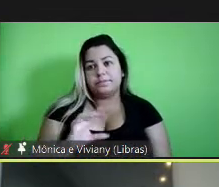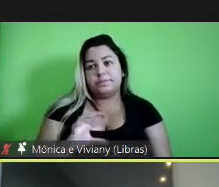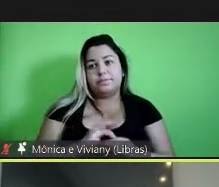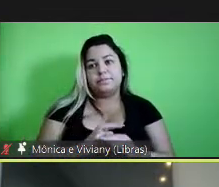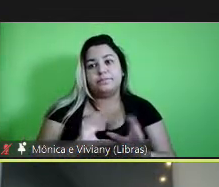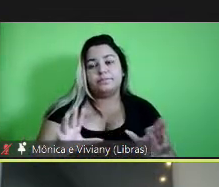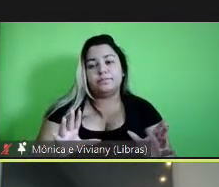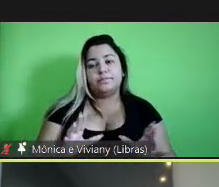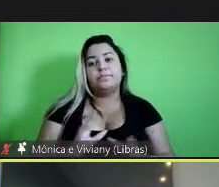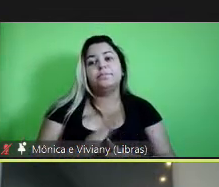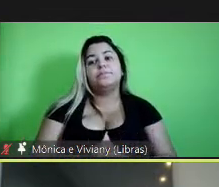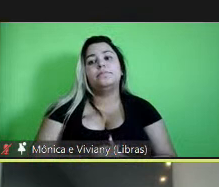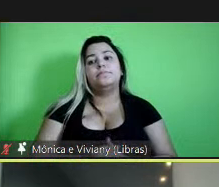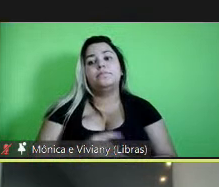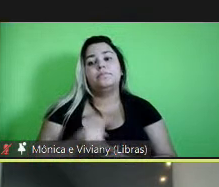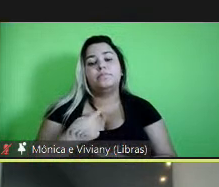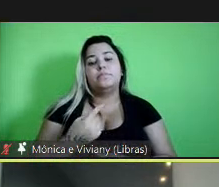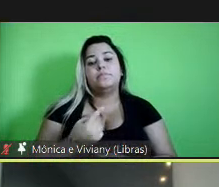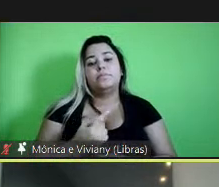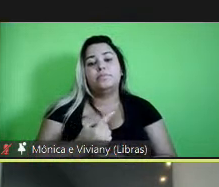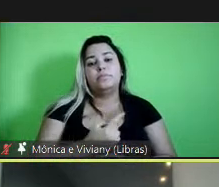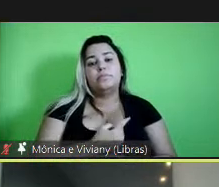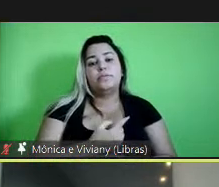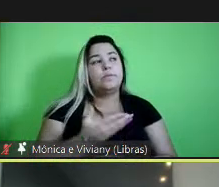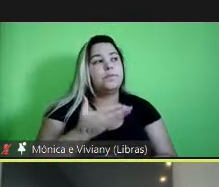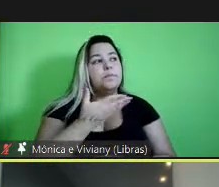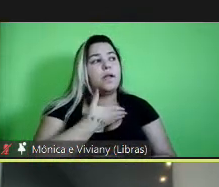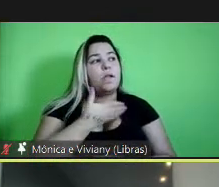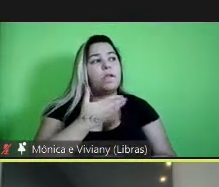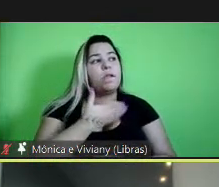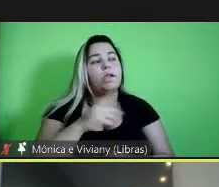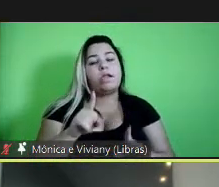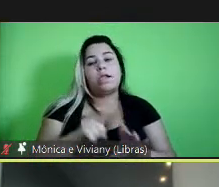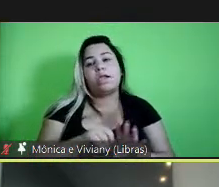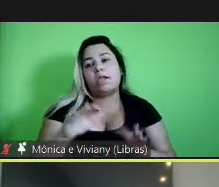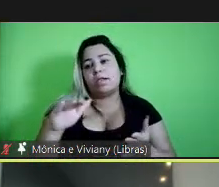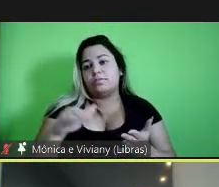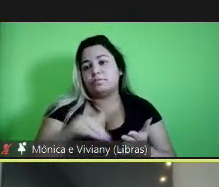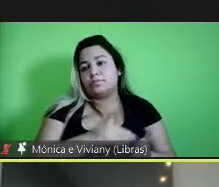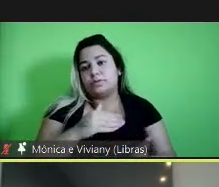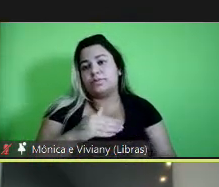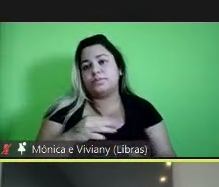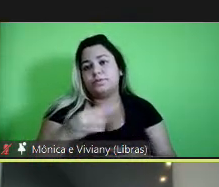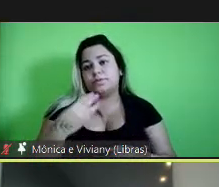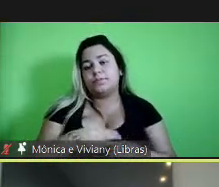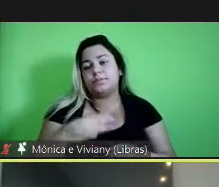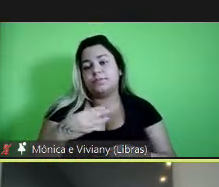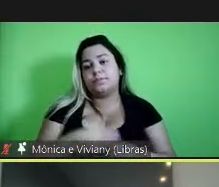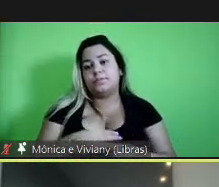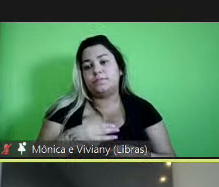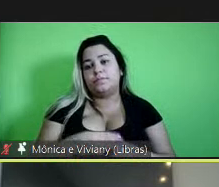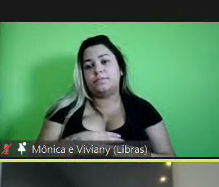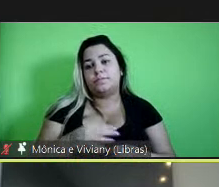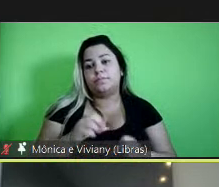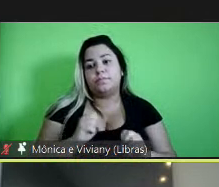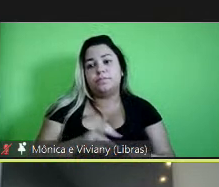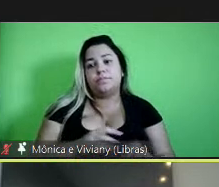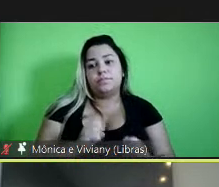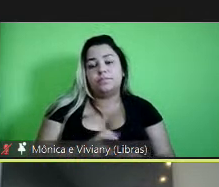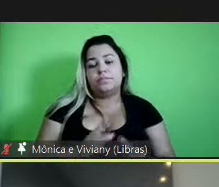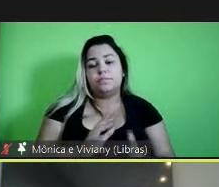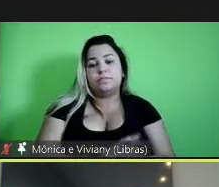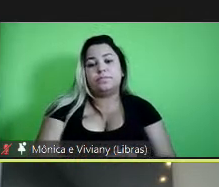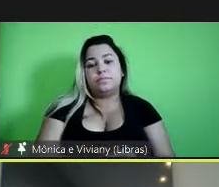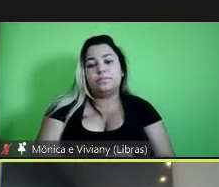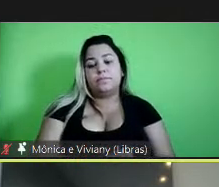it's in our page. We have these two things as with the Educational